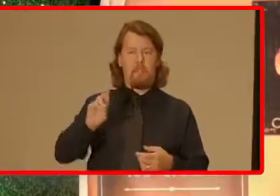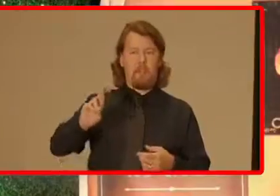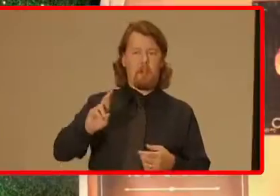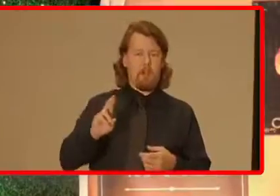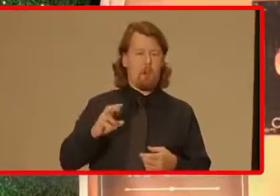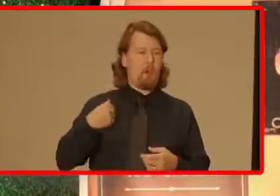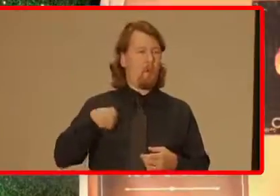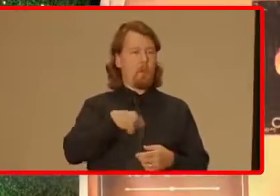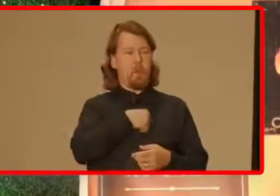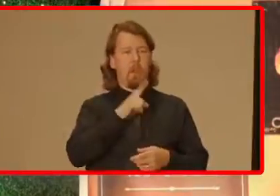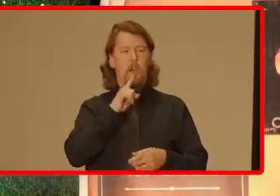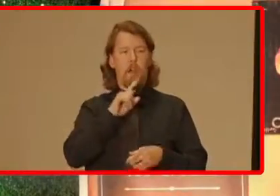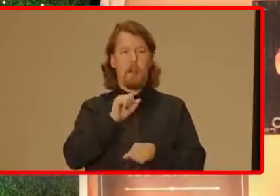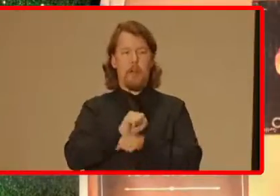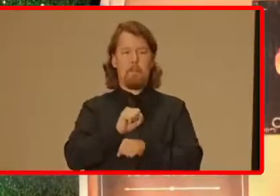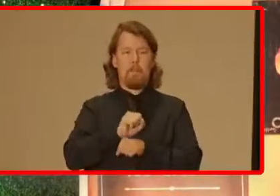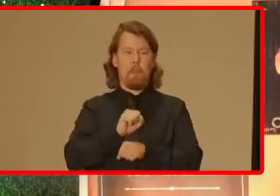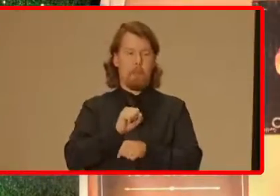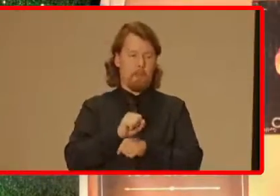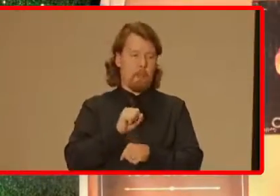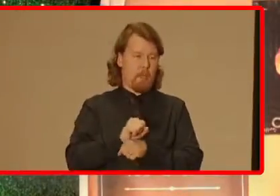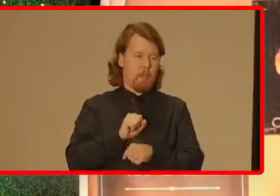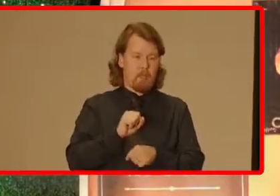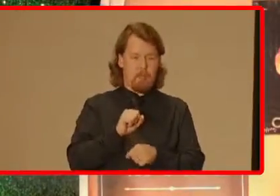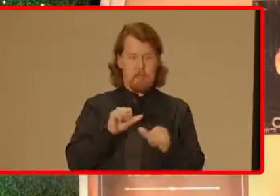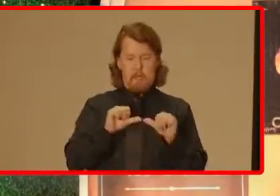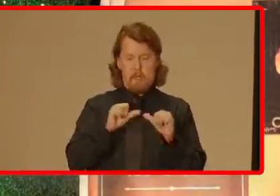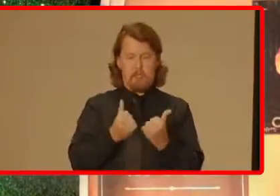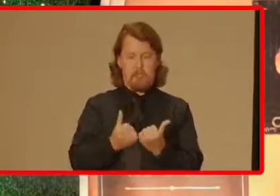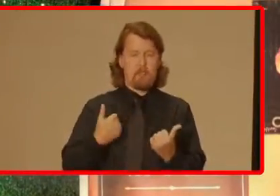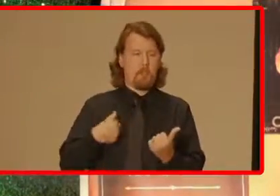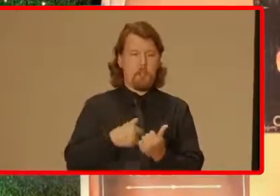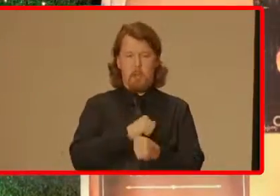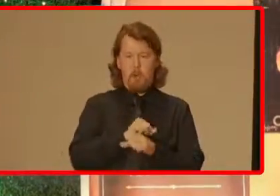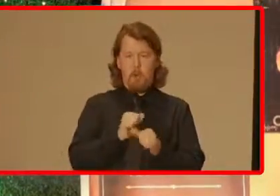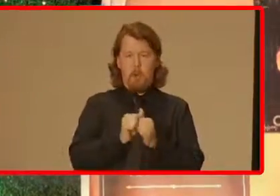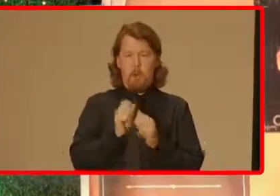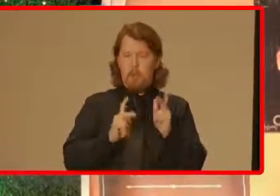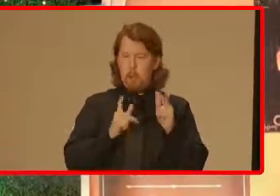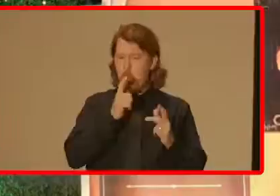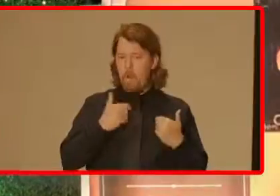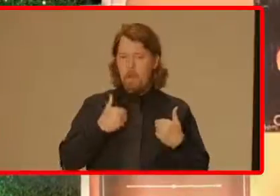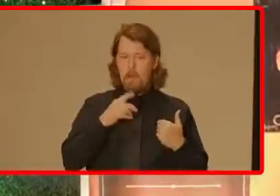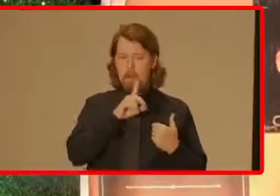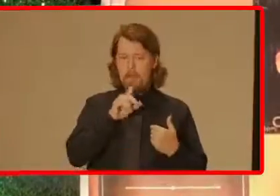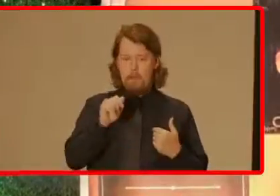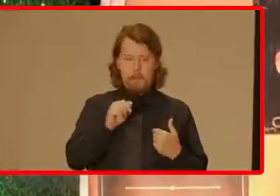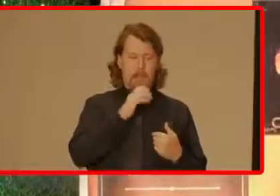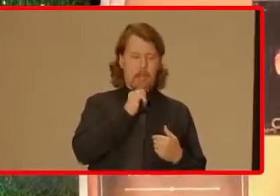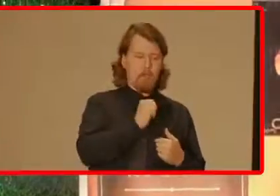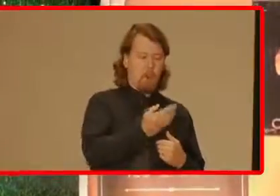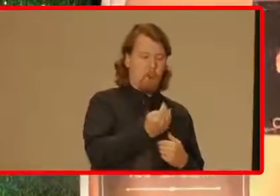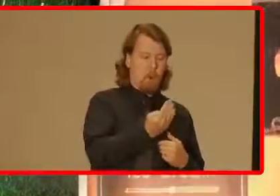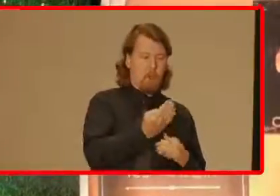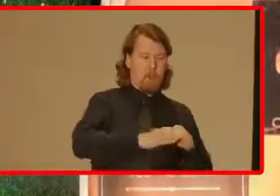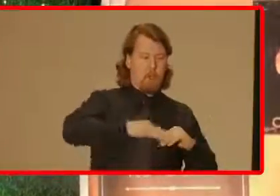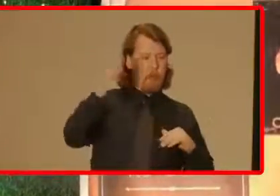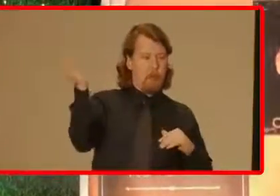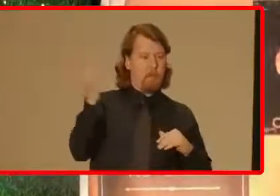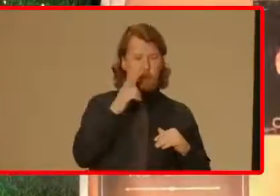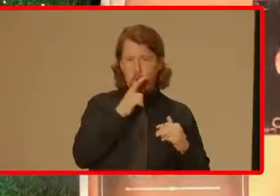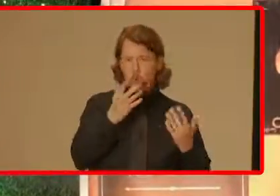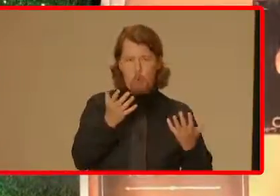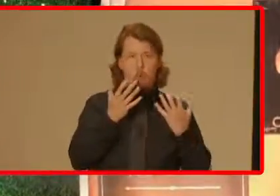the employment agency in Florida. We work with individuals with disabilities age 14 and up who want to